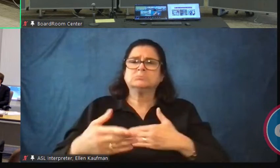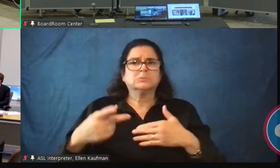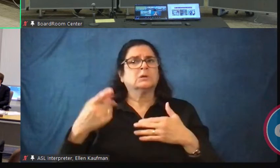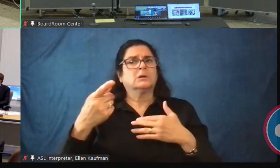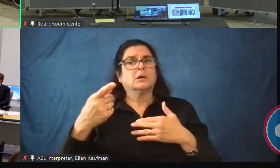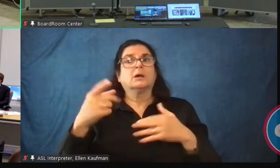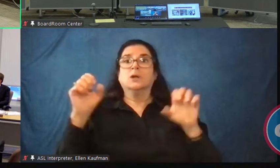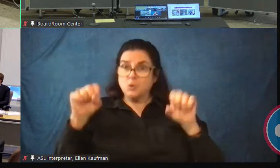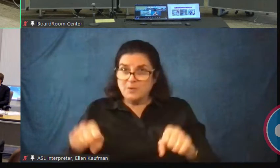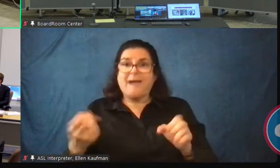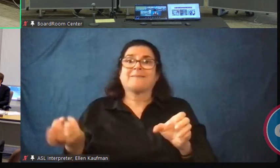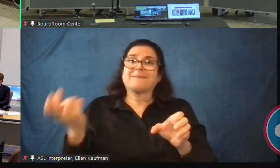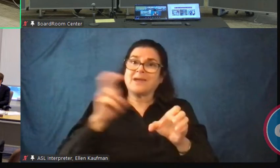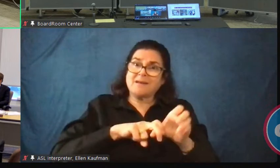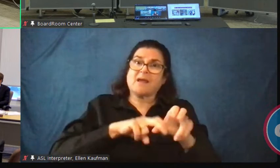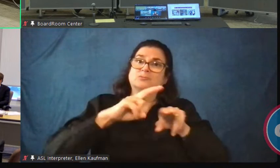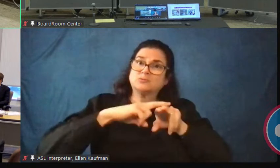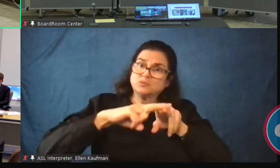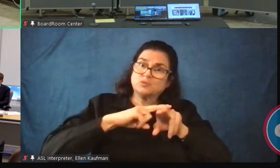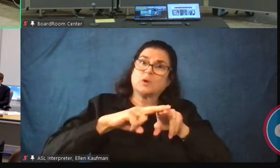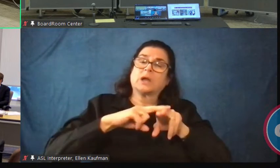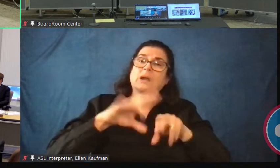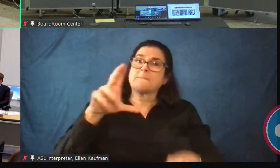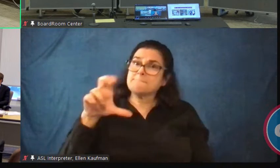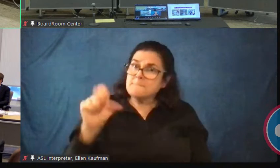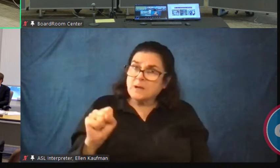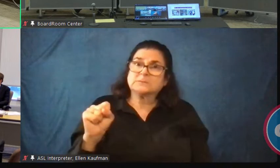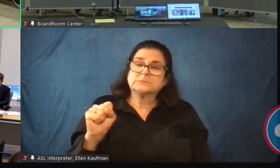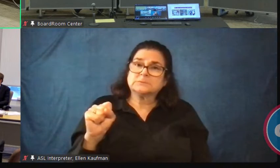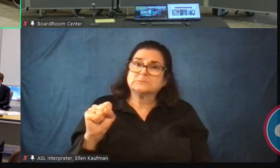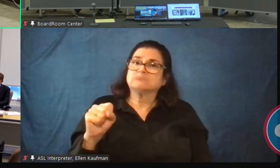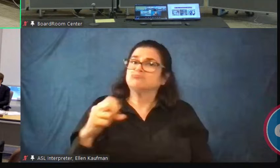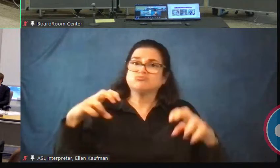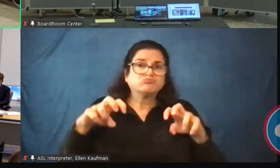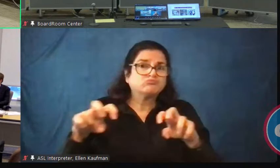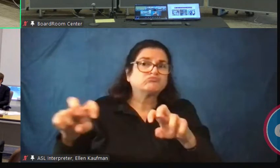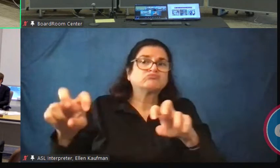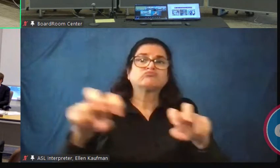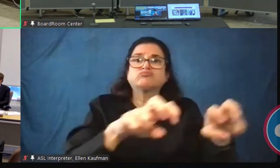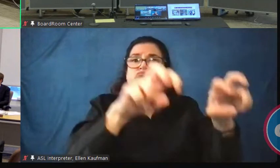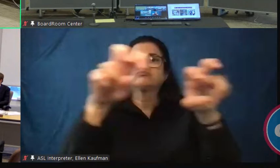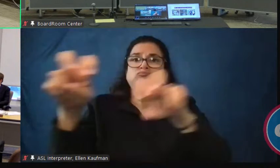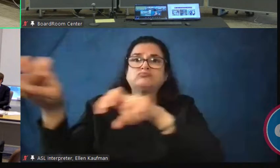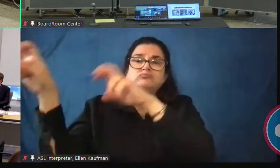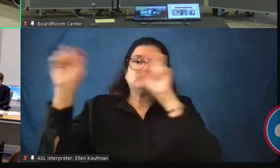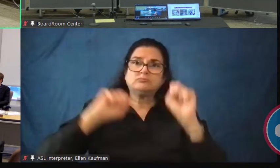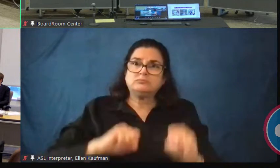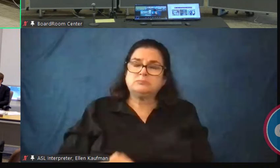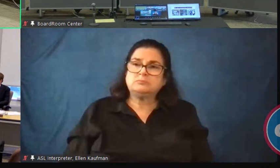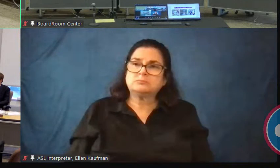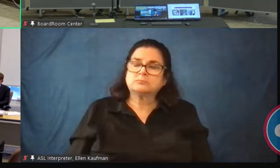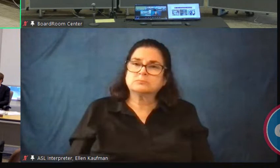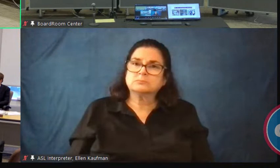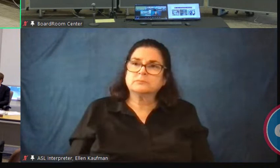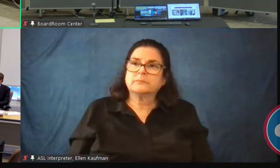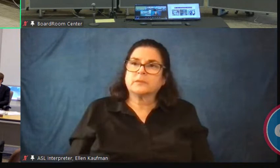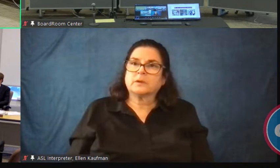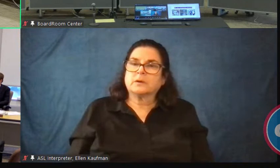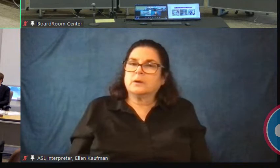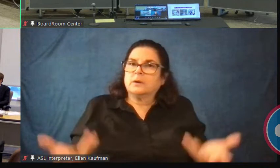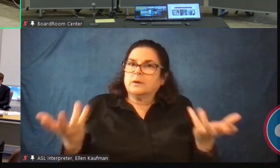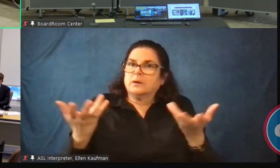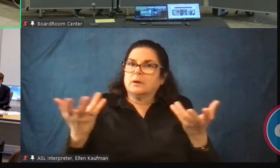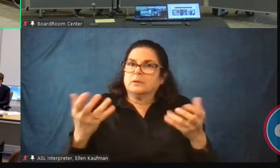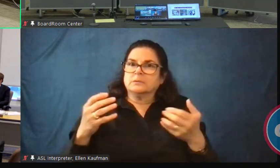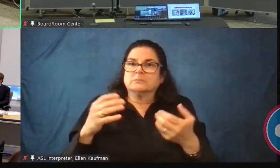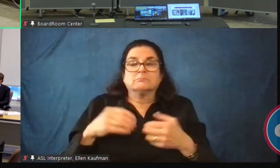can get on that train or bus and ride it right along with everyone else. That creates a unique challenge that exists for public transportation